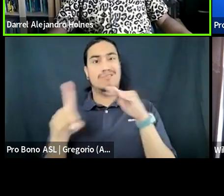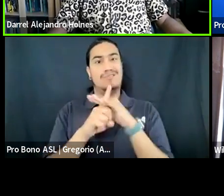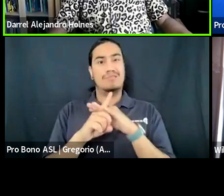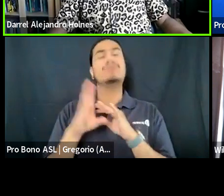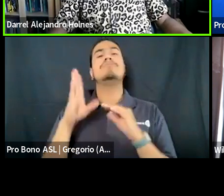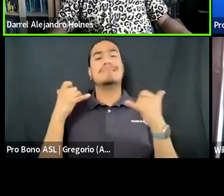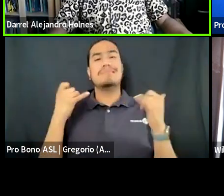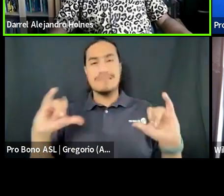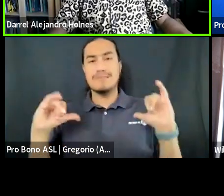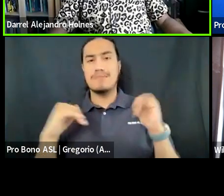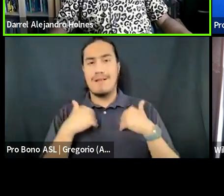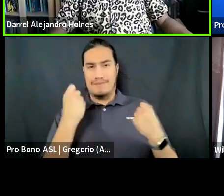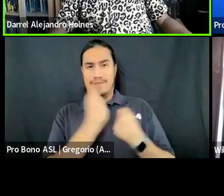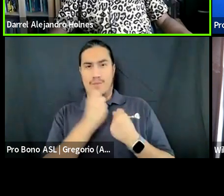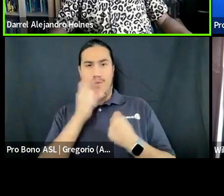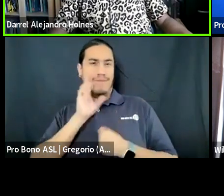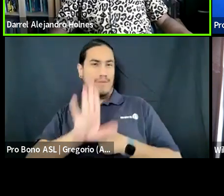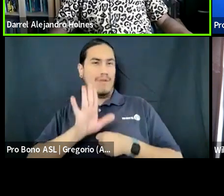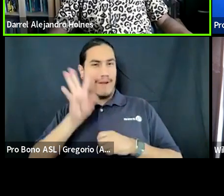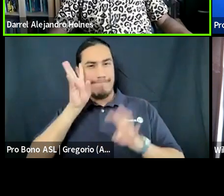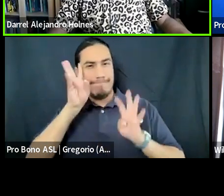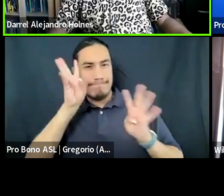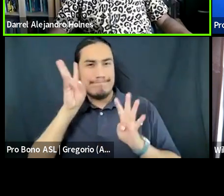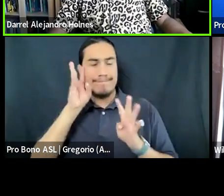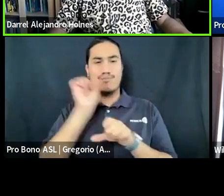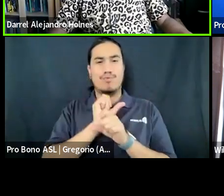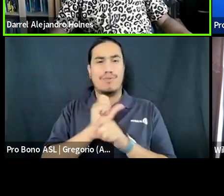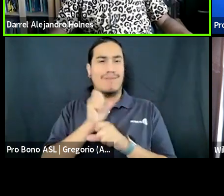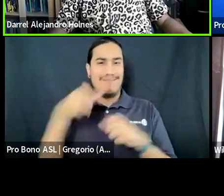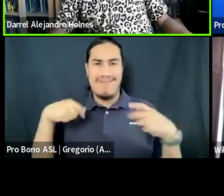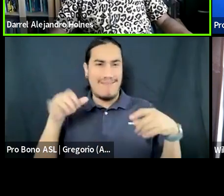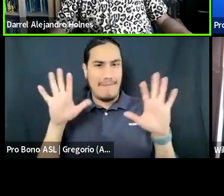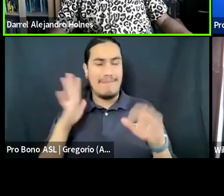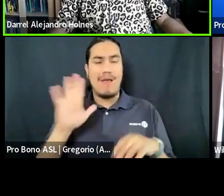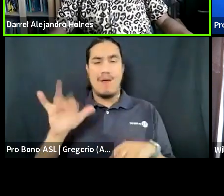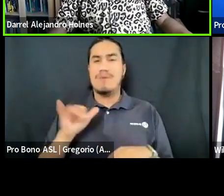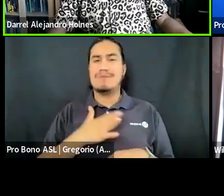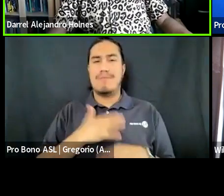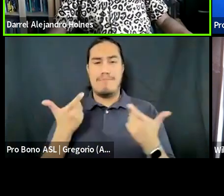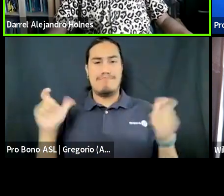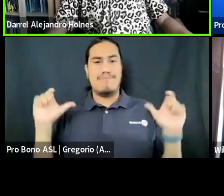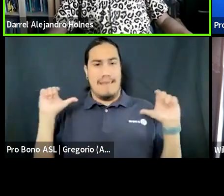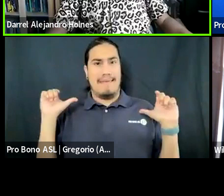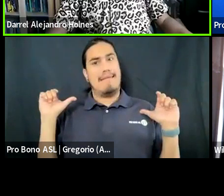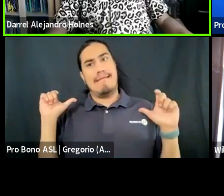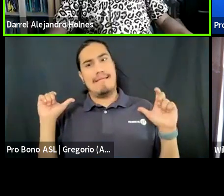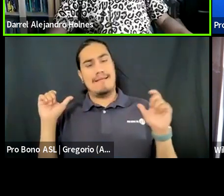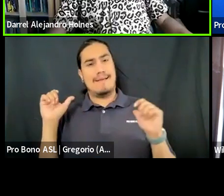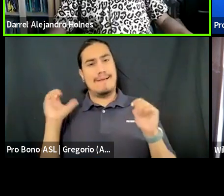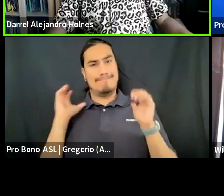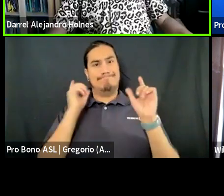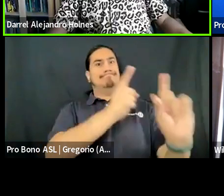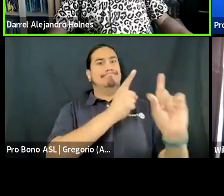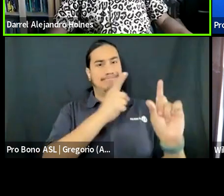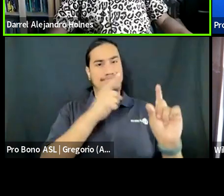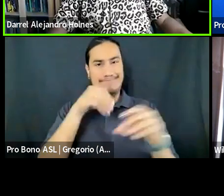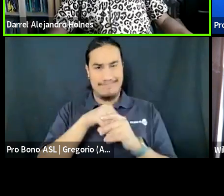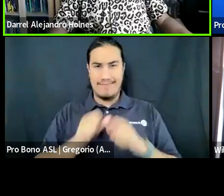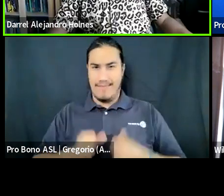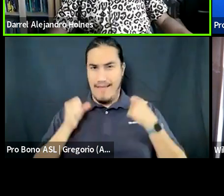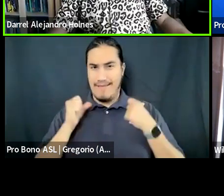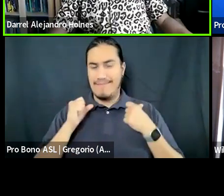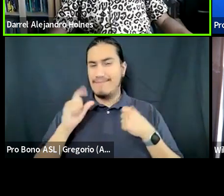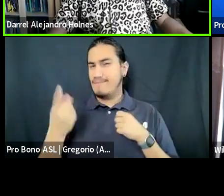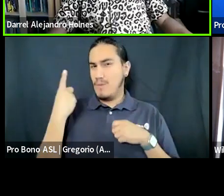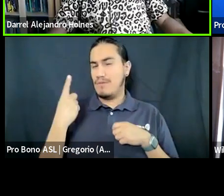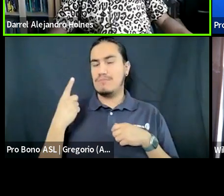there was still support for their work and for them to not give up. That's my big mission in life. I think one of